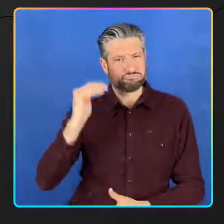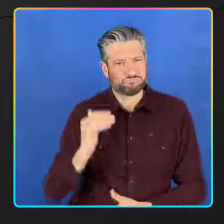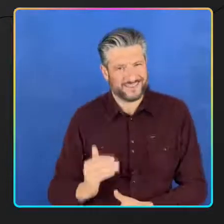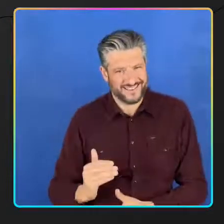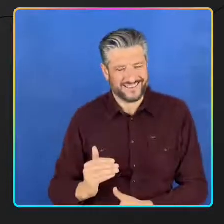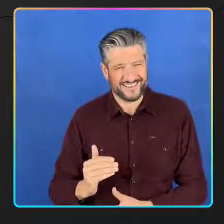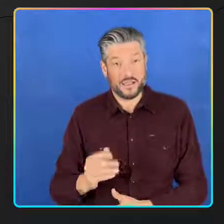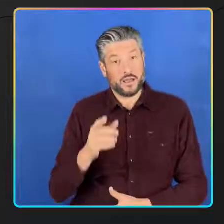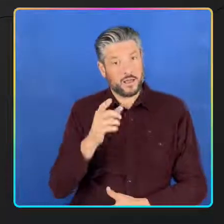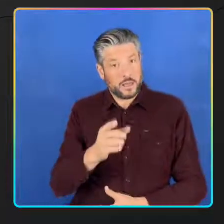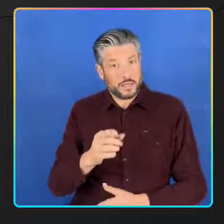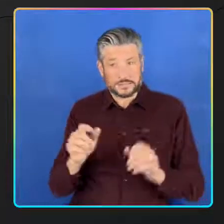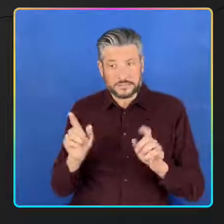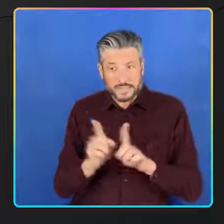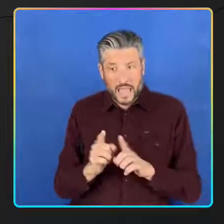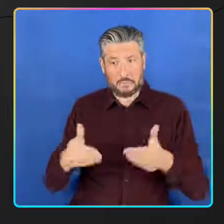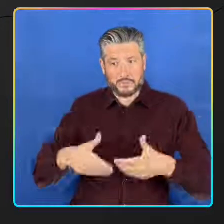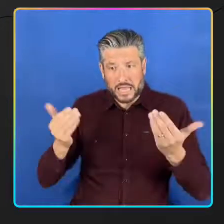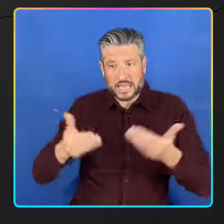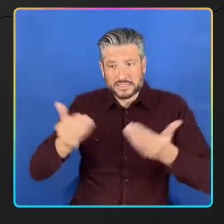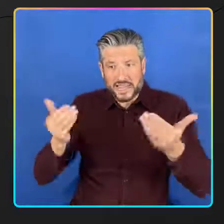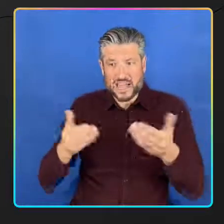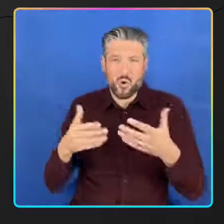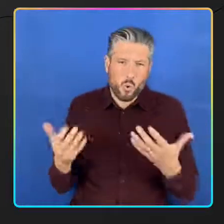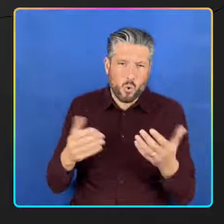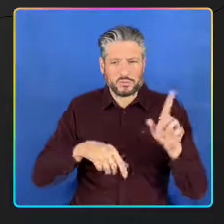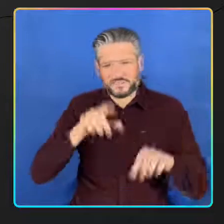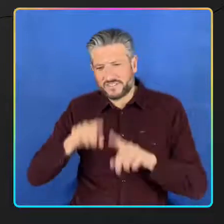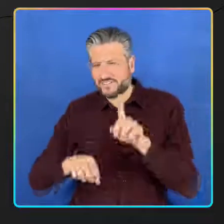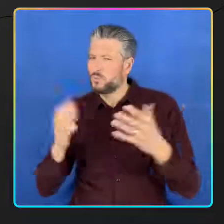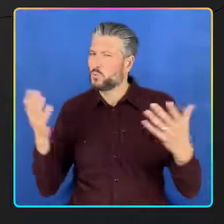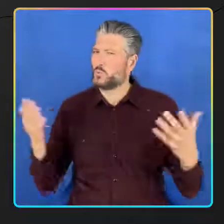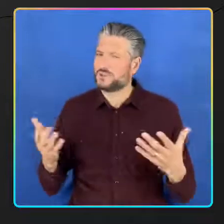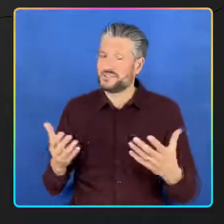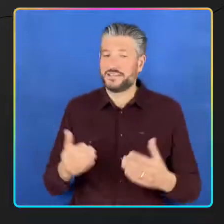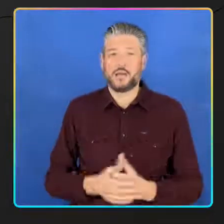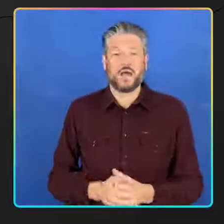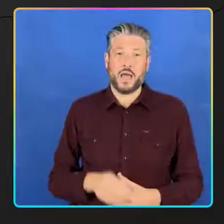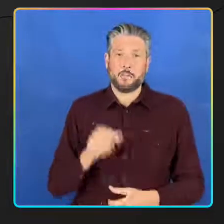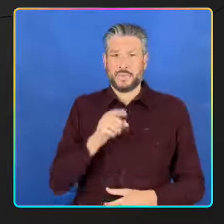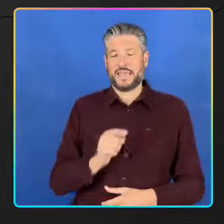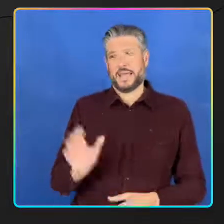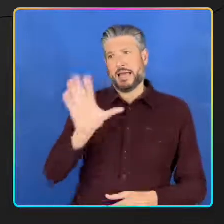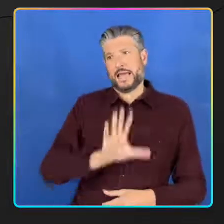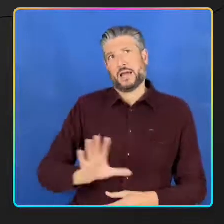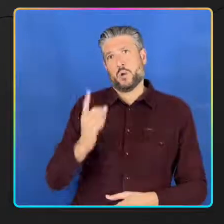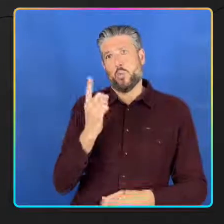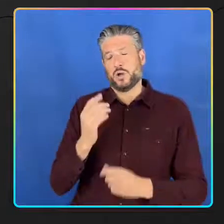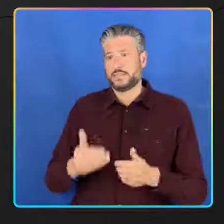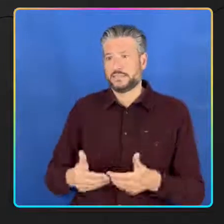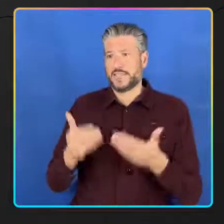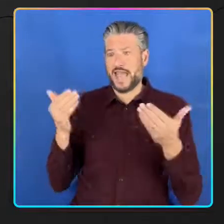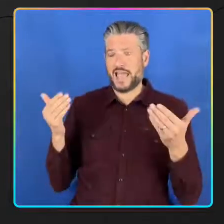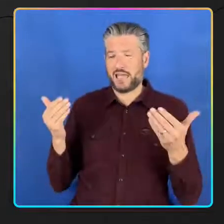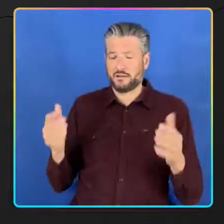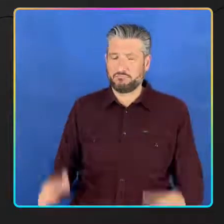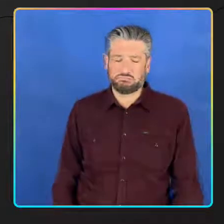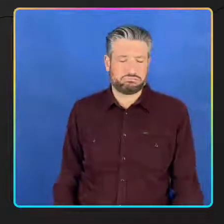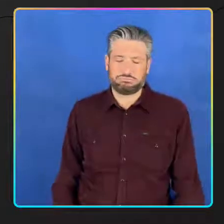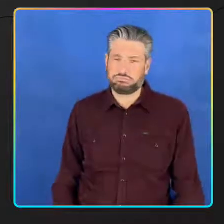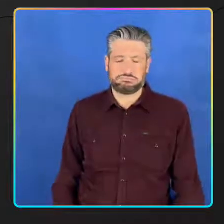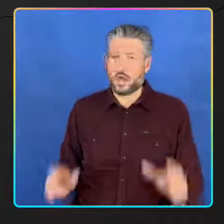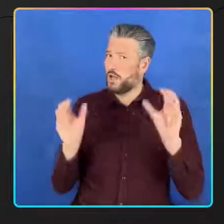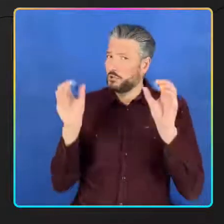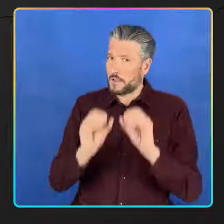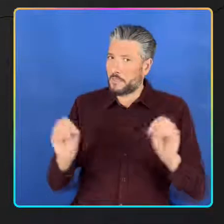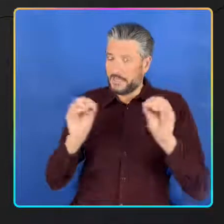look like in your role? Oh, my average day. I'm sure I just think there's no average. But I